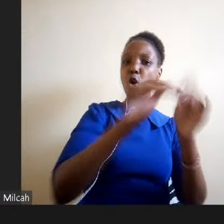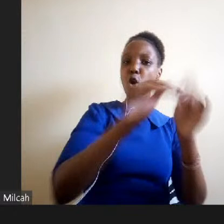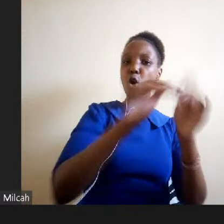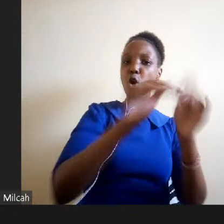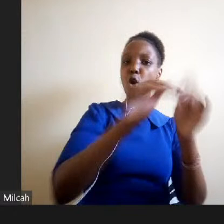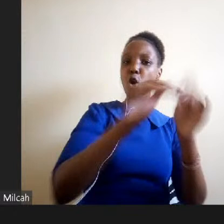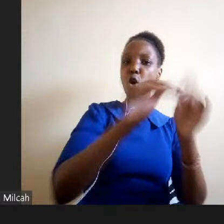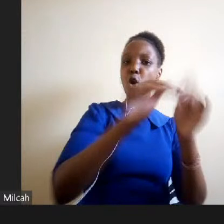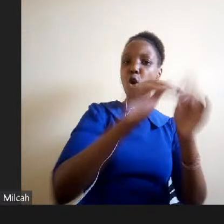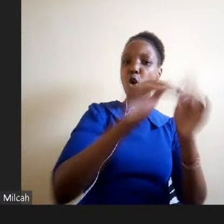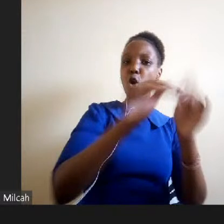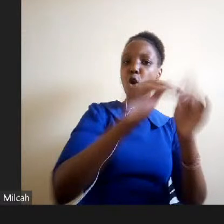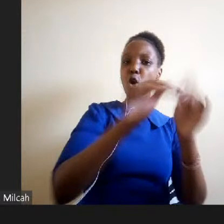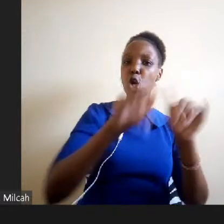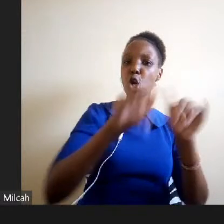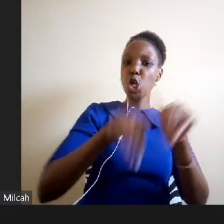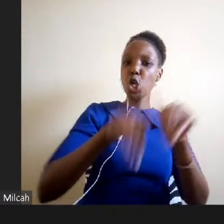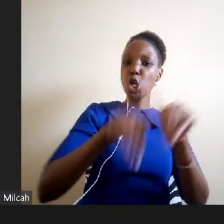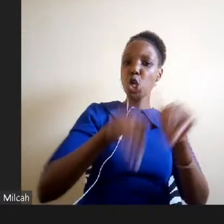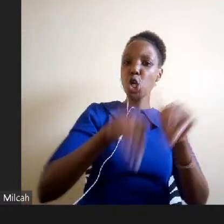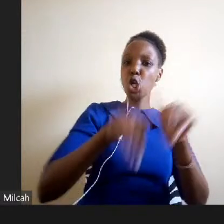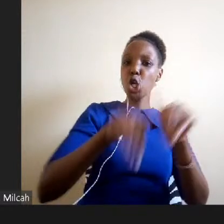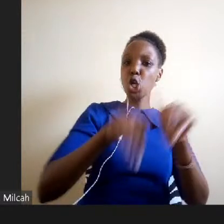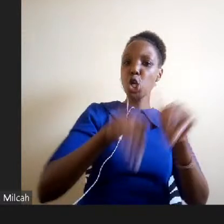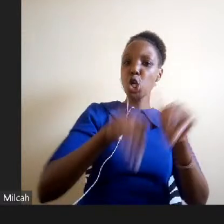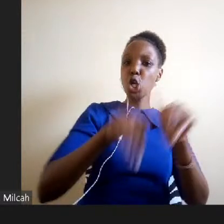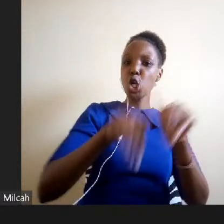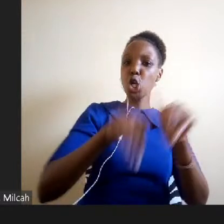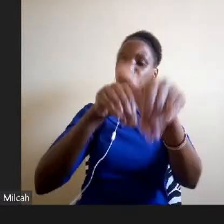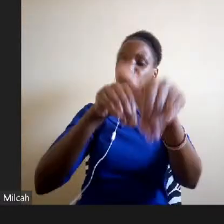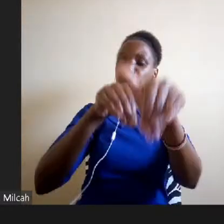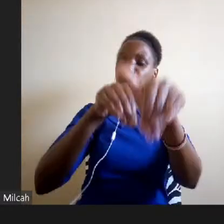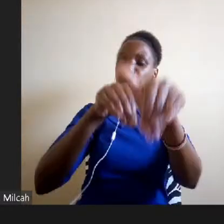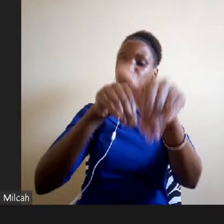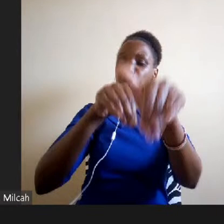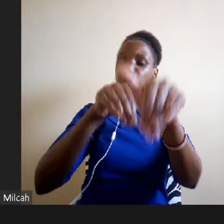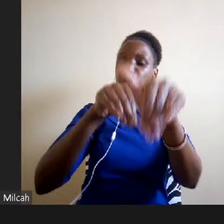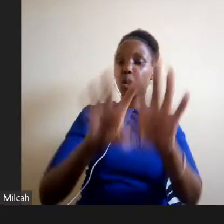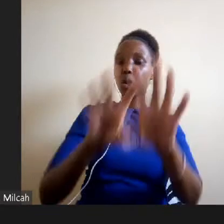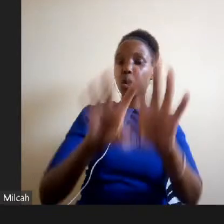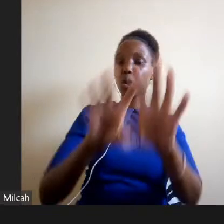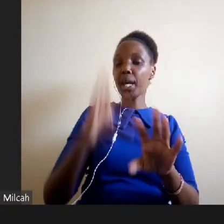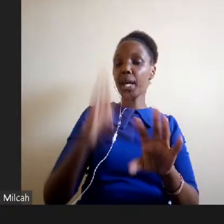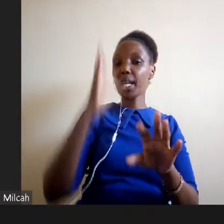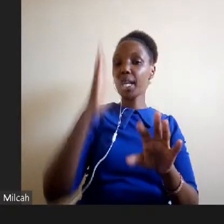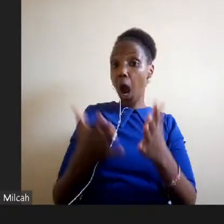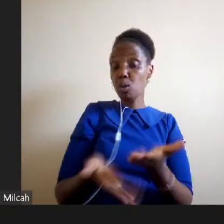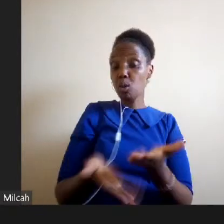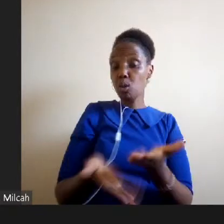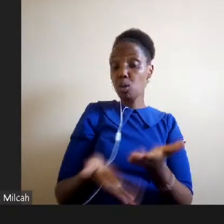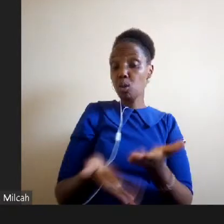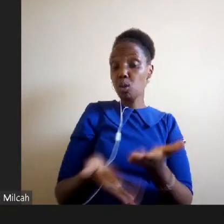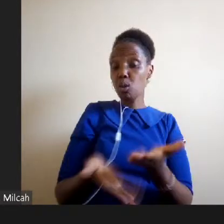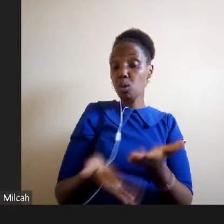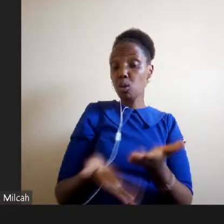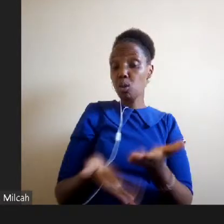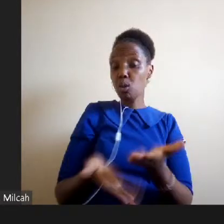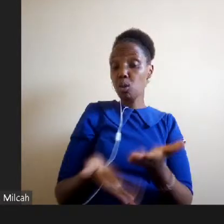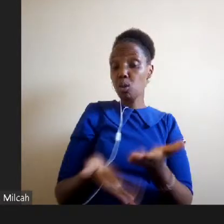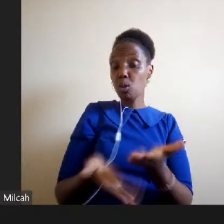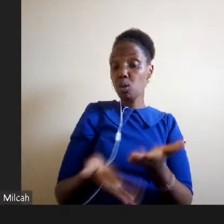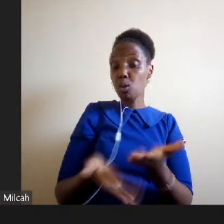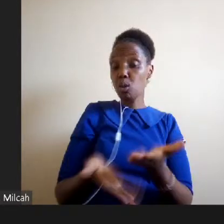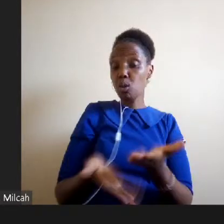you're able to actually see the two. However, if you're a parent who allows your children to be on the other